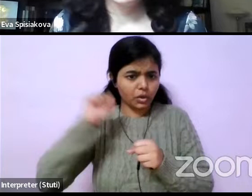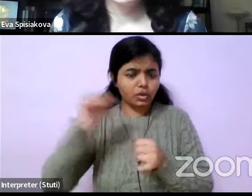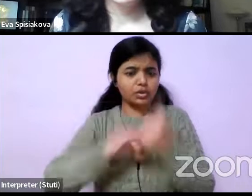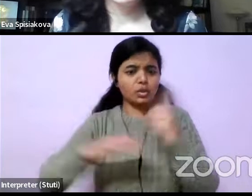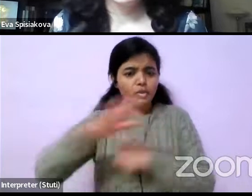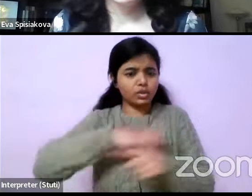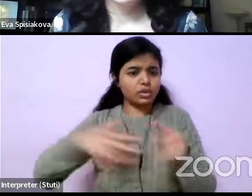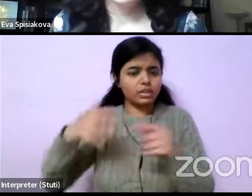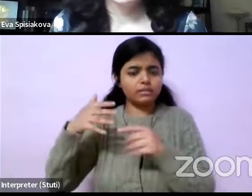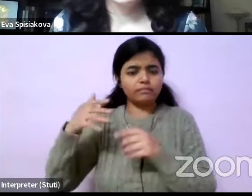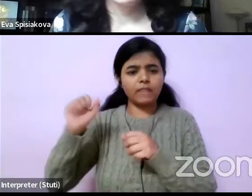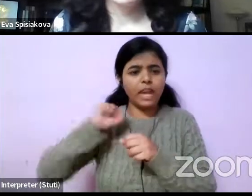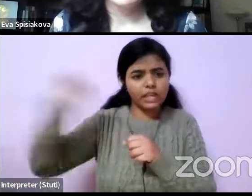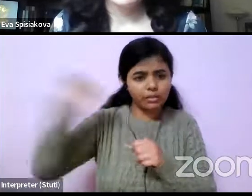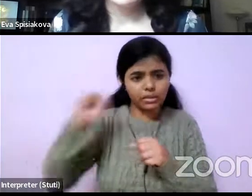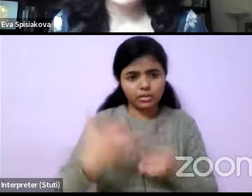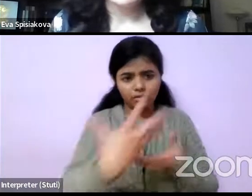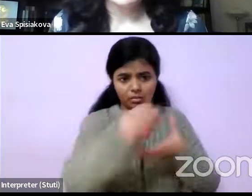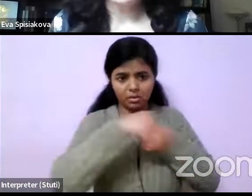Would you like to comment on that?